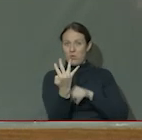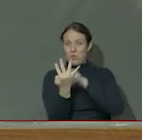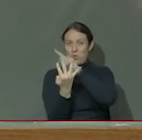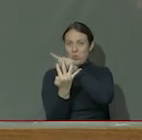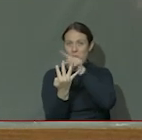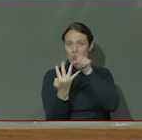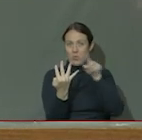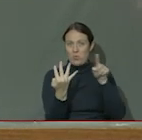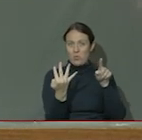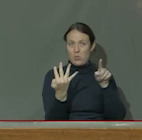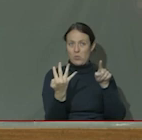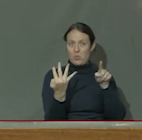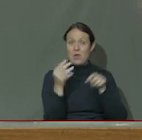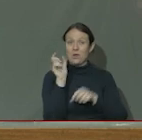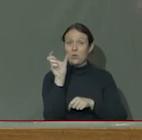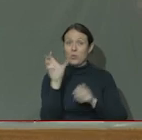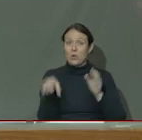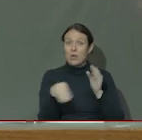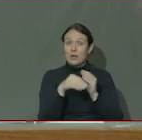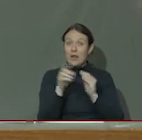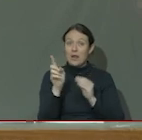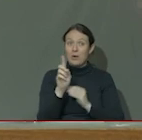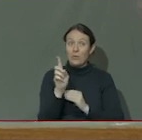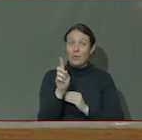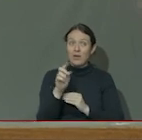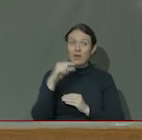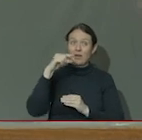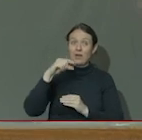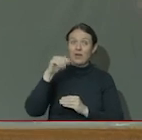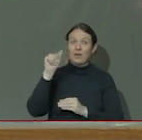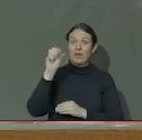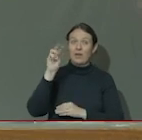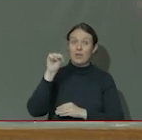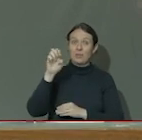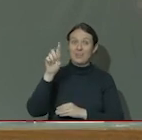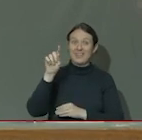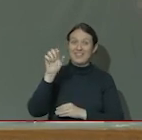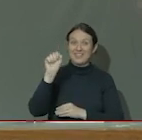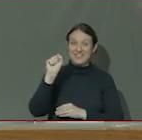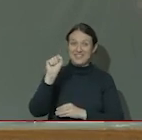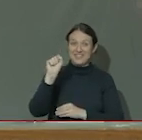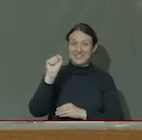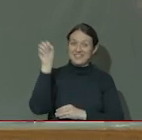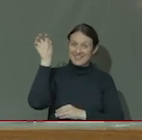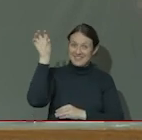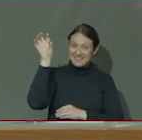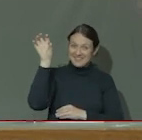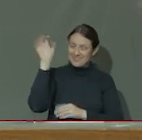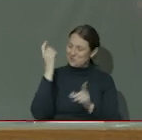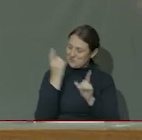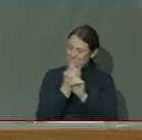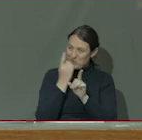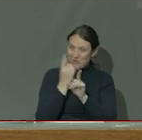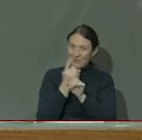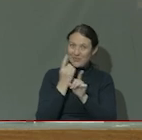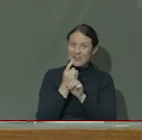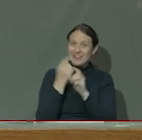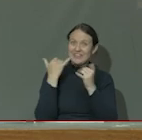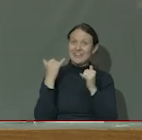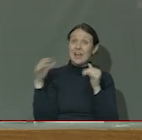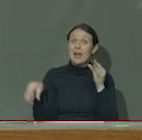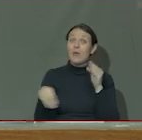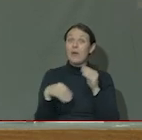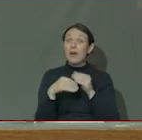People, this word is very important. And look now what I'm going to fill in here. I'm writing gametes there. And what am I going to fill